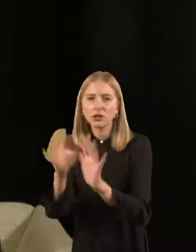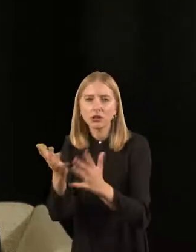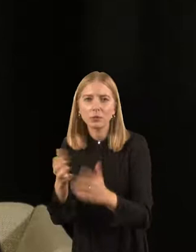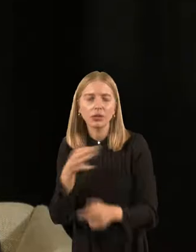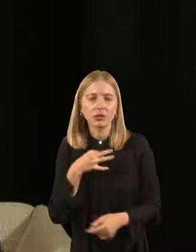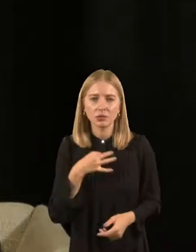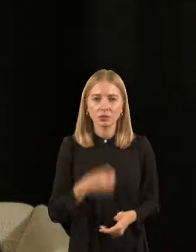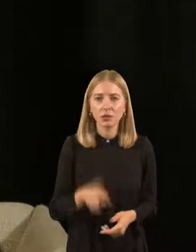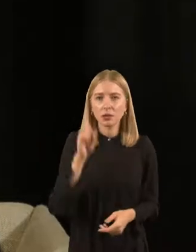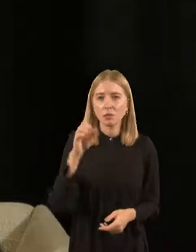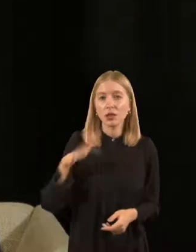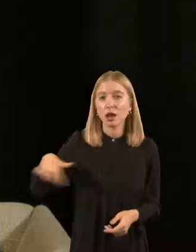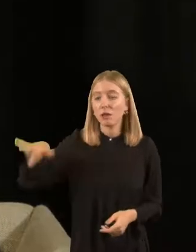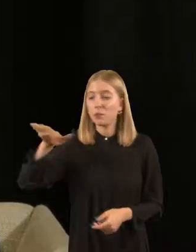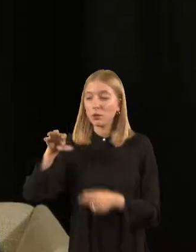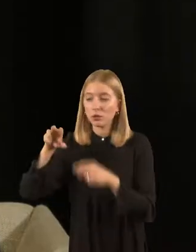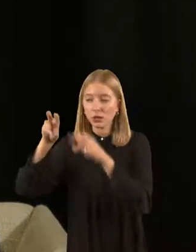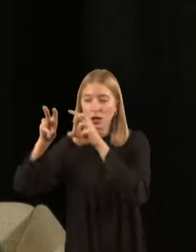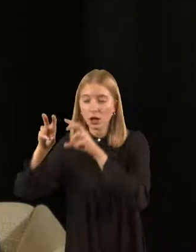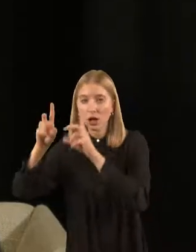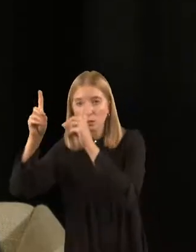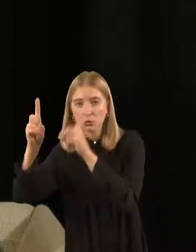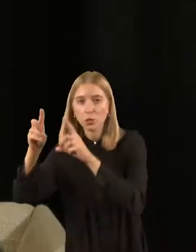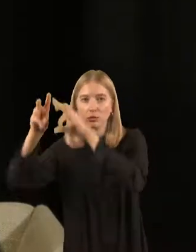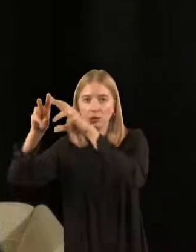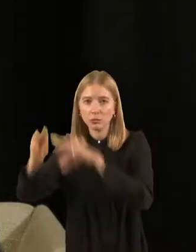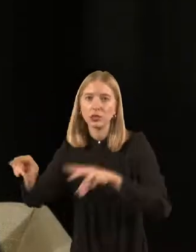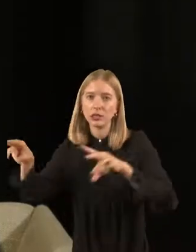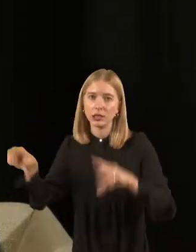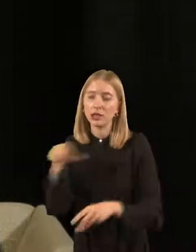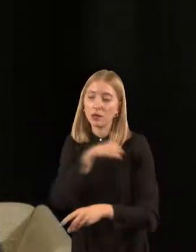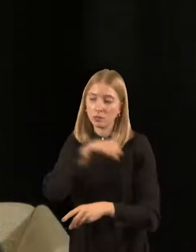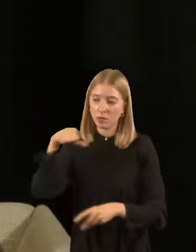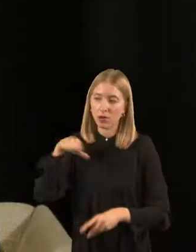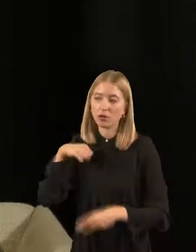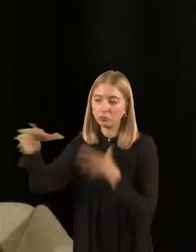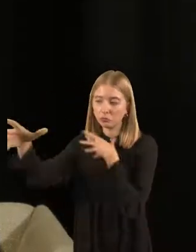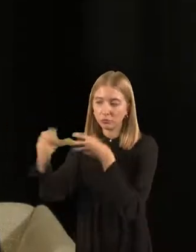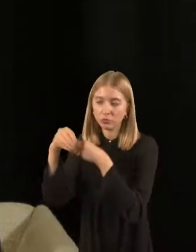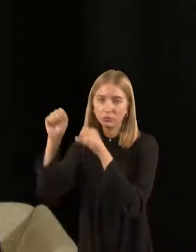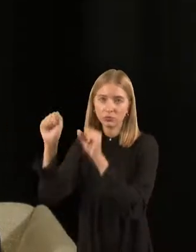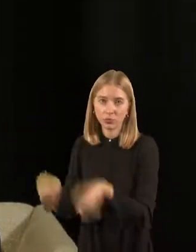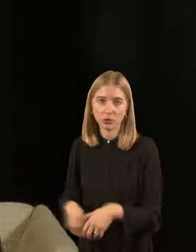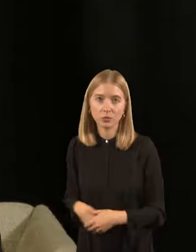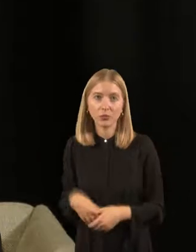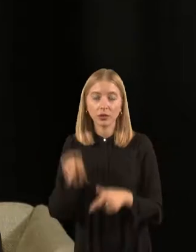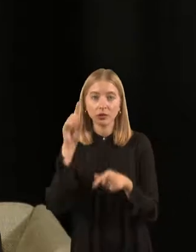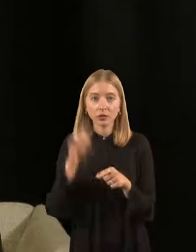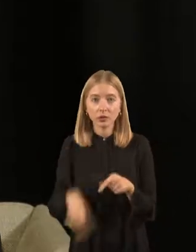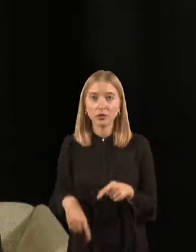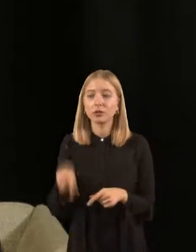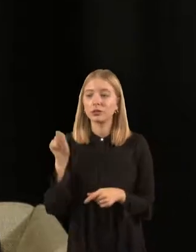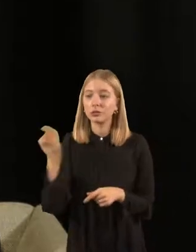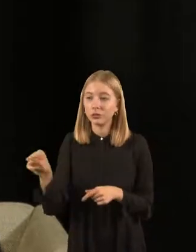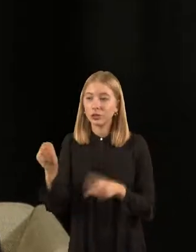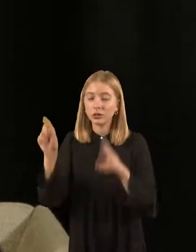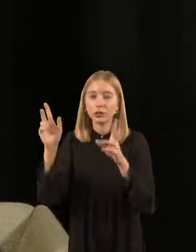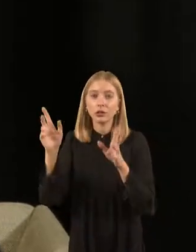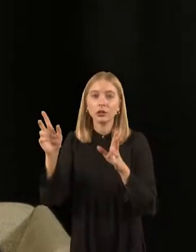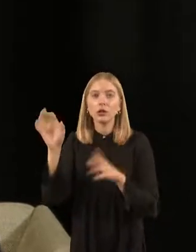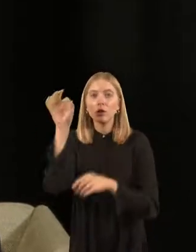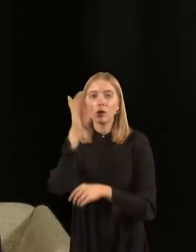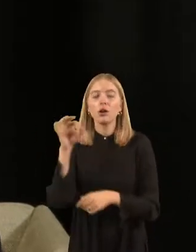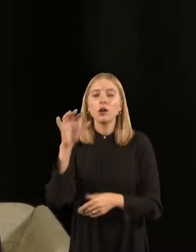should be the responsibility of the Ministry of Agriculture and the Ministry of Environment rather than